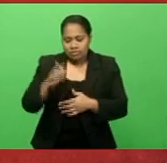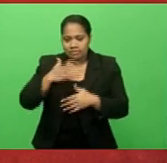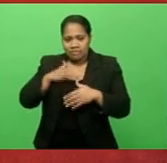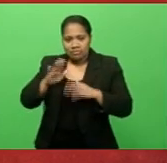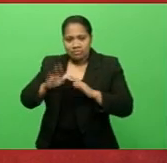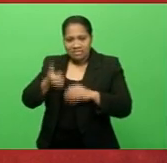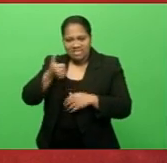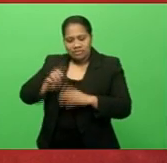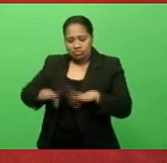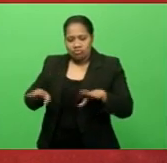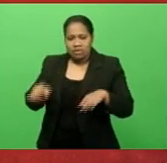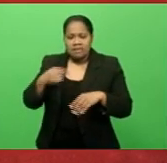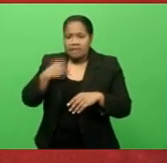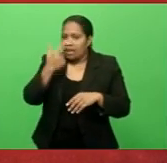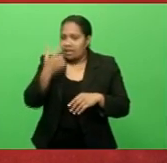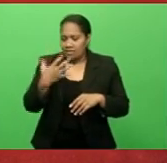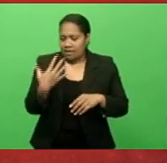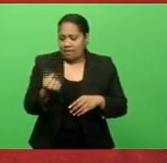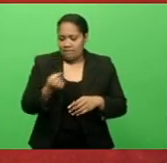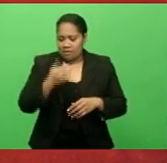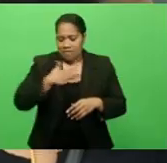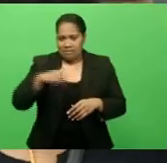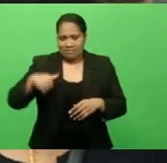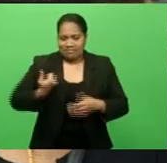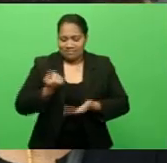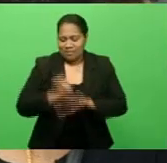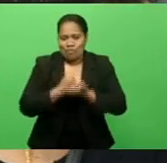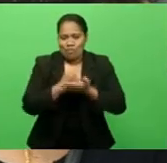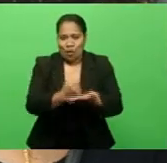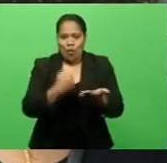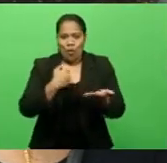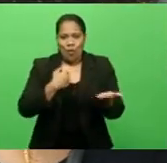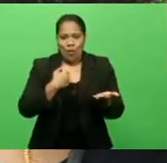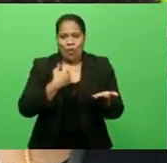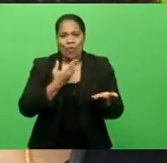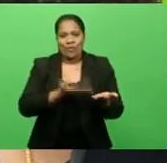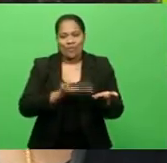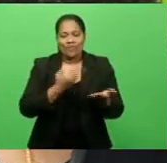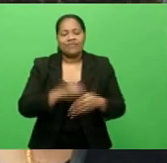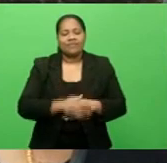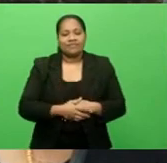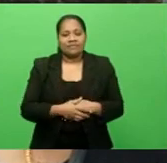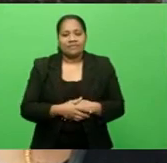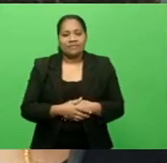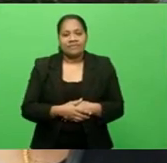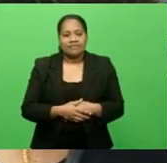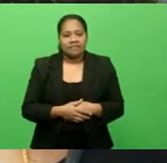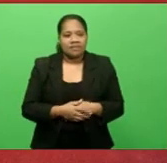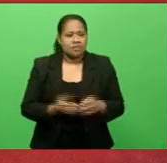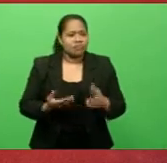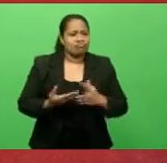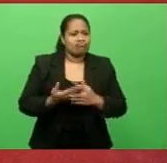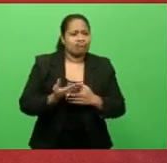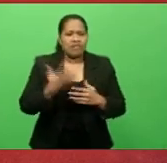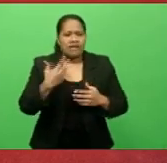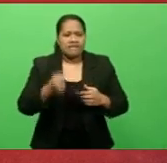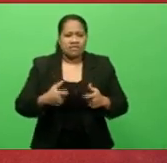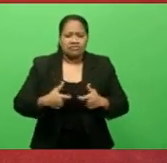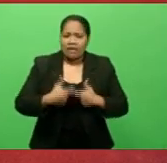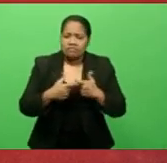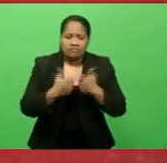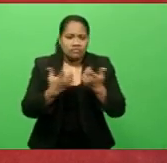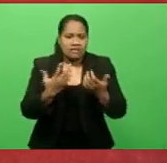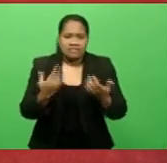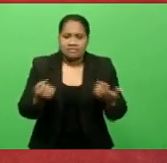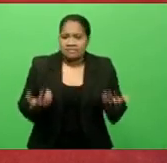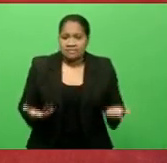have a very supportive husband that helps me a lot. Her advice: push through the obstacles no matter how difficult.